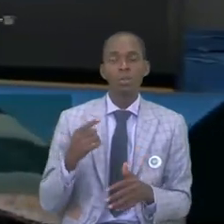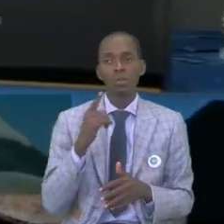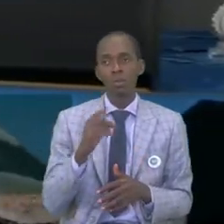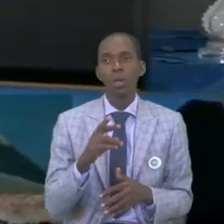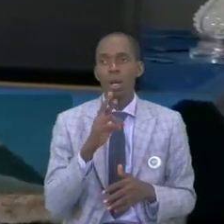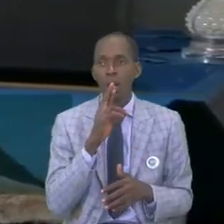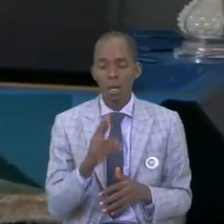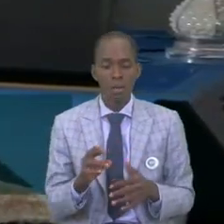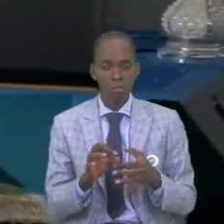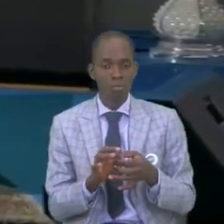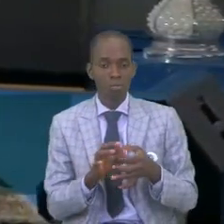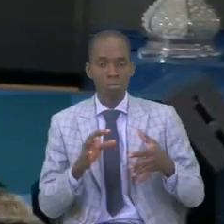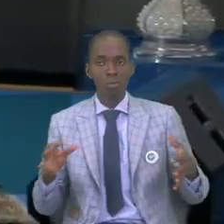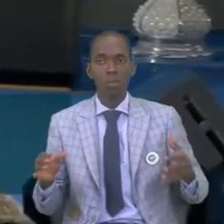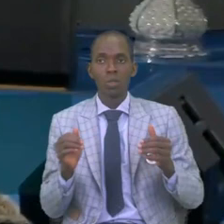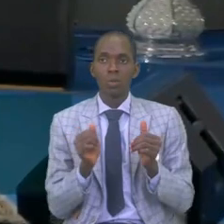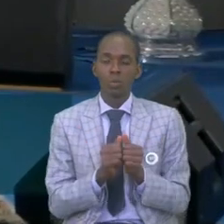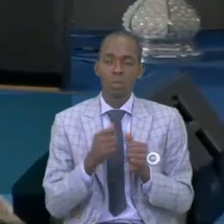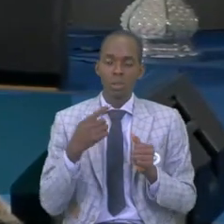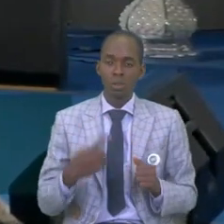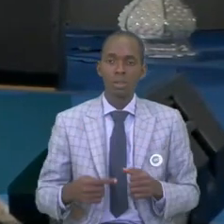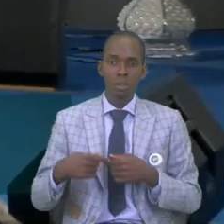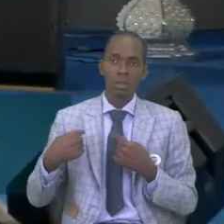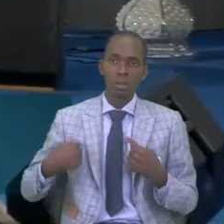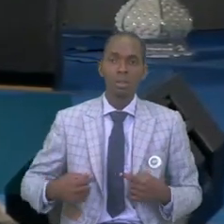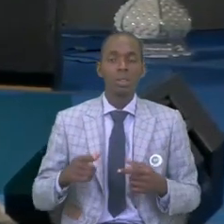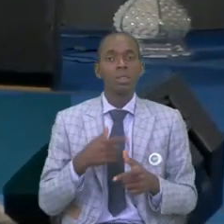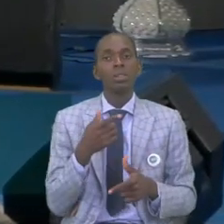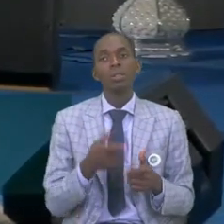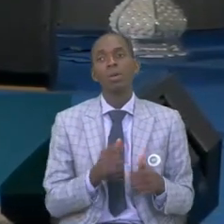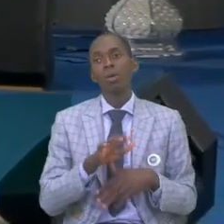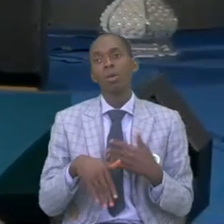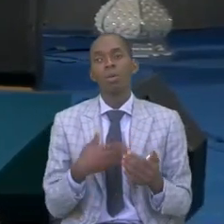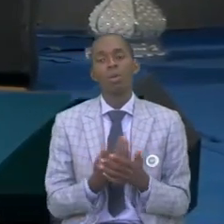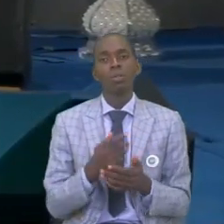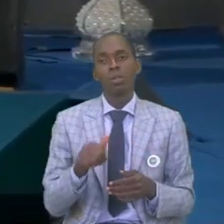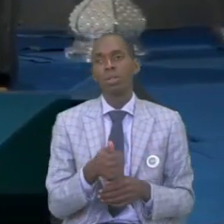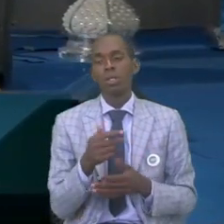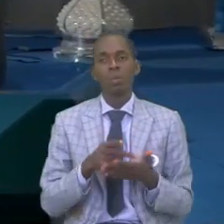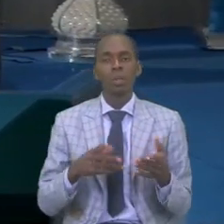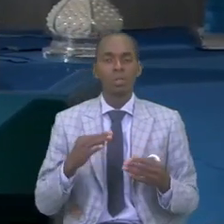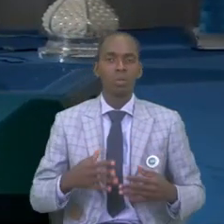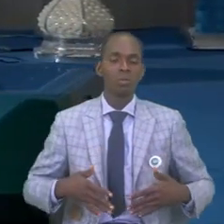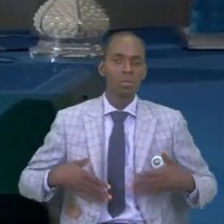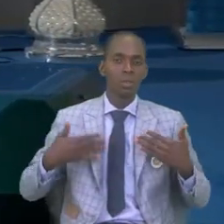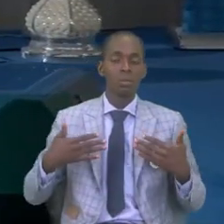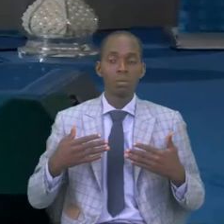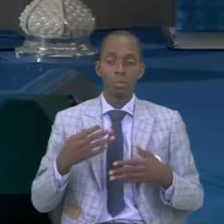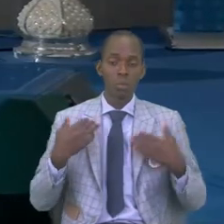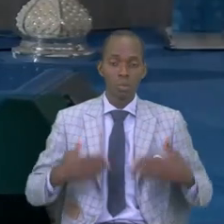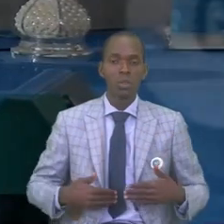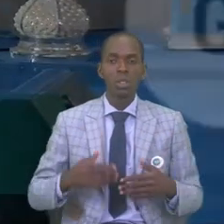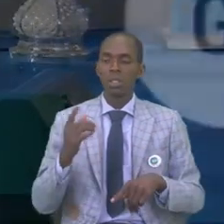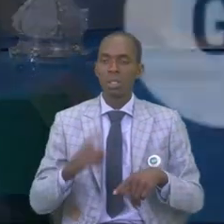the heart, or the heart with the rest of the body, then all the issues of life cannot be flowing, cannot